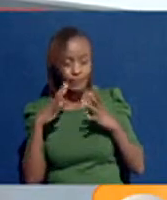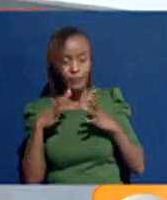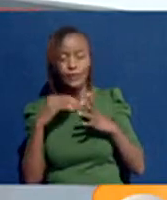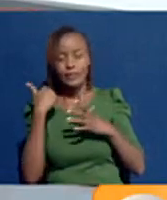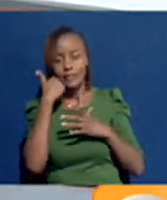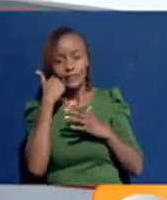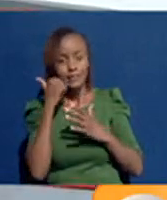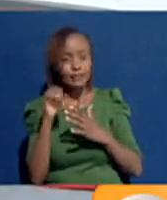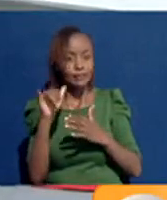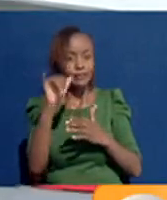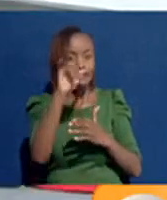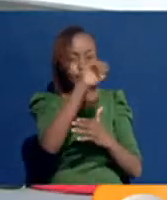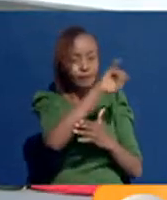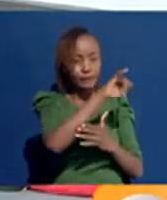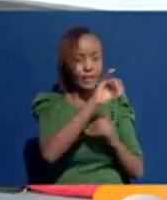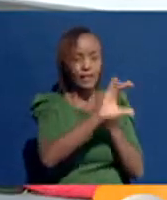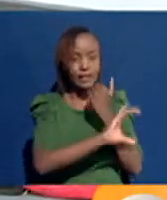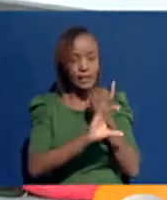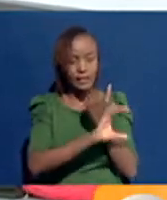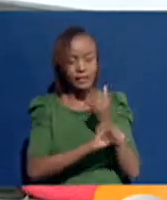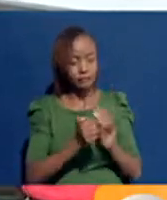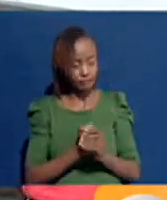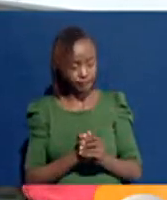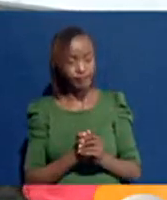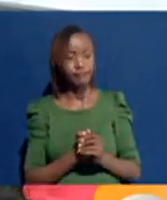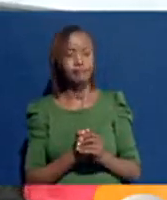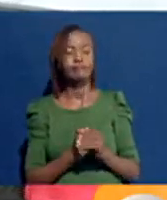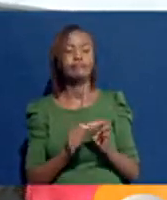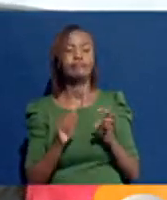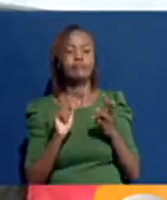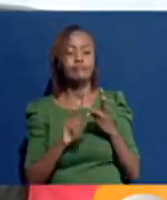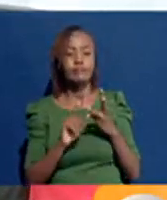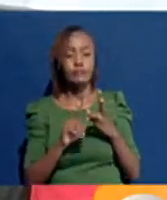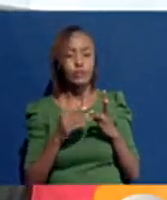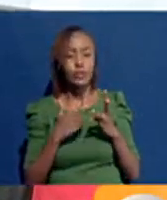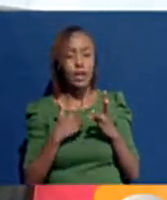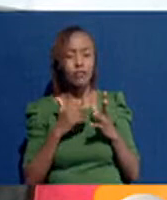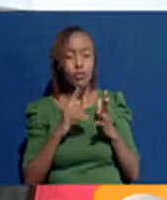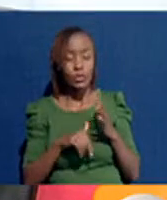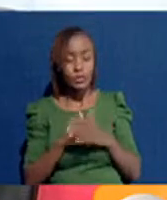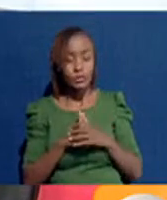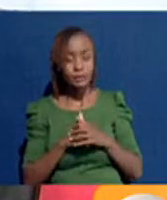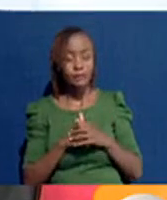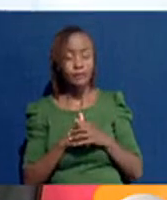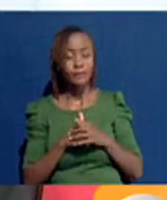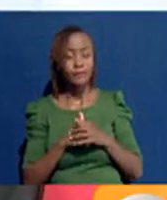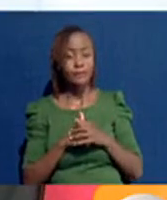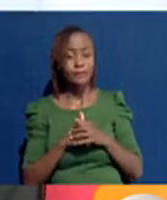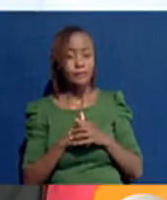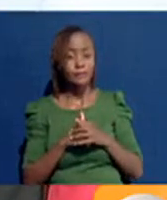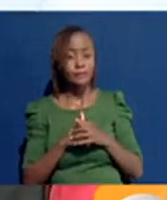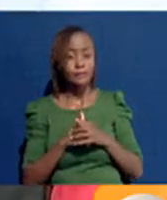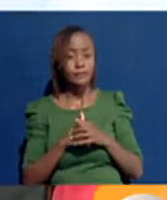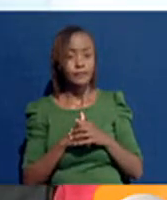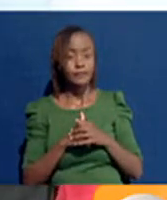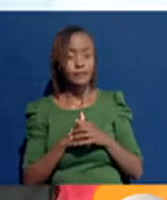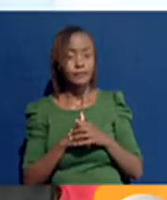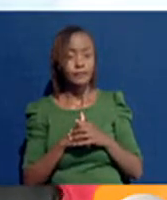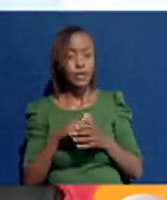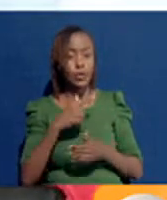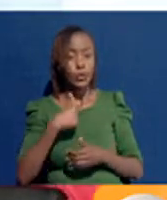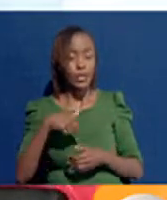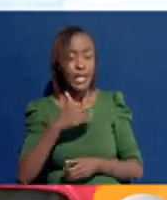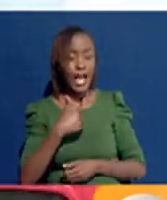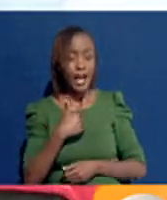where we are looking at. Then we have carried out what we call the audit of our equipment. We are now replacing, like now, we are having the